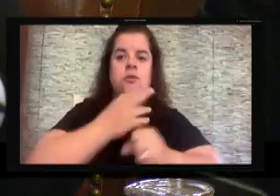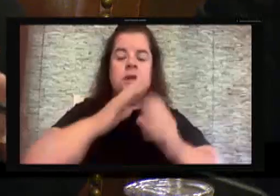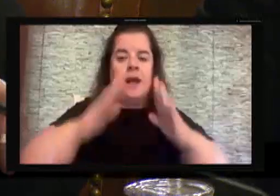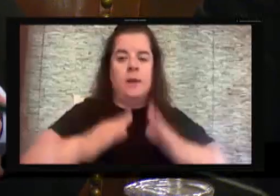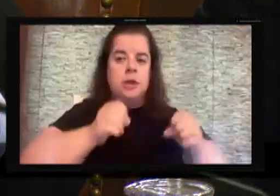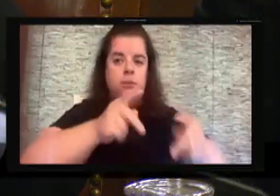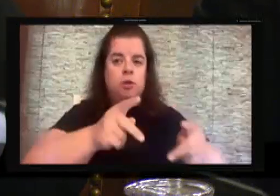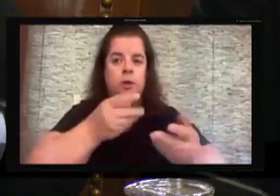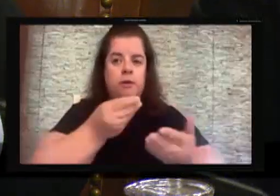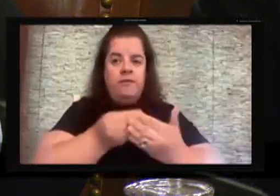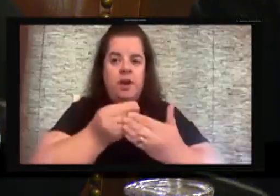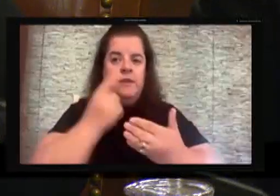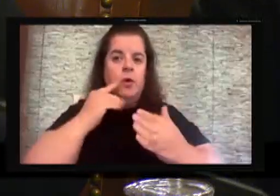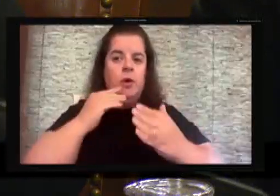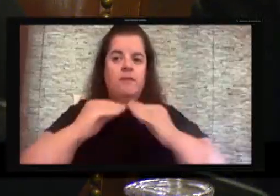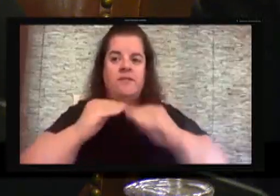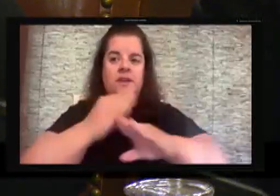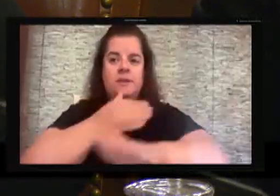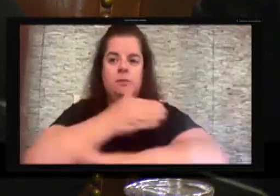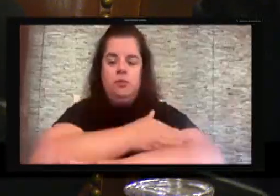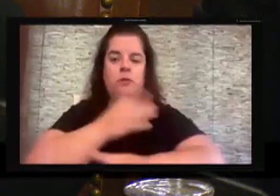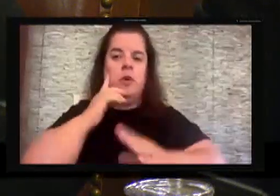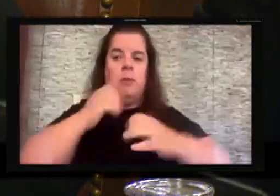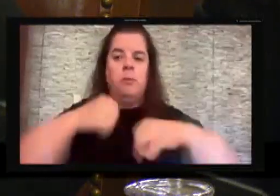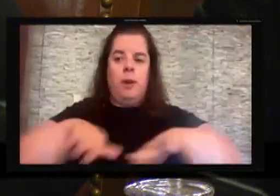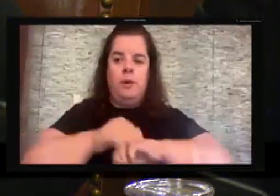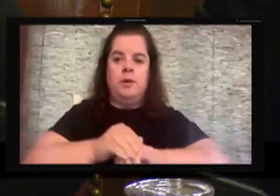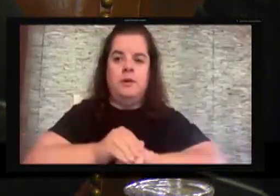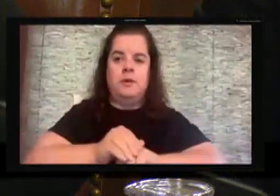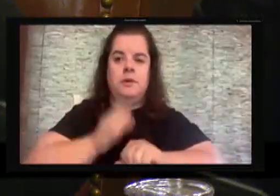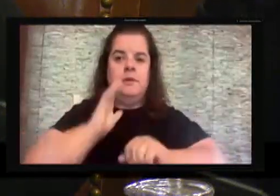to renovate those homes to get these properties, you know, up and running,